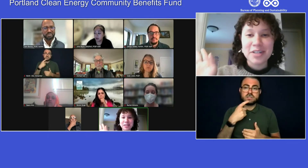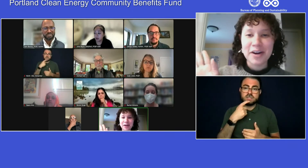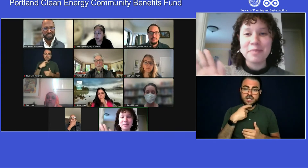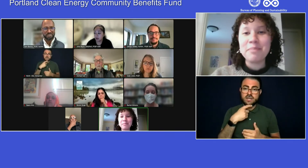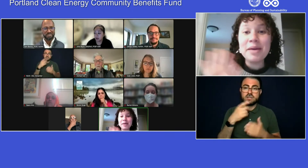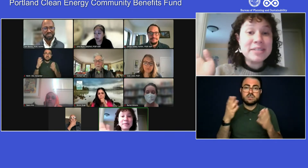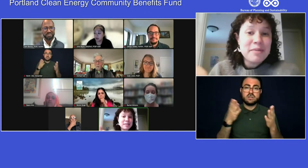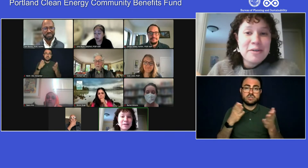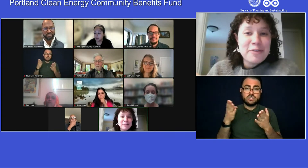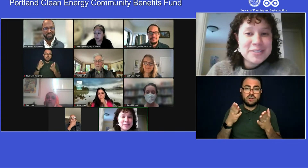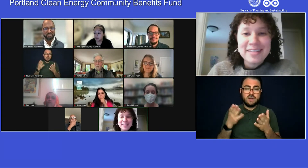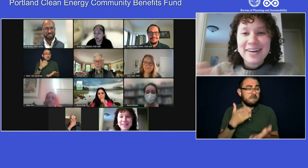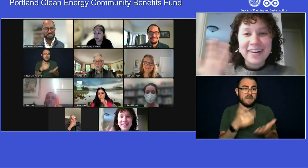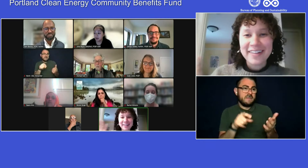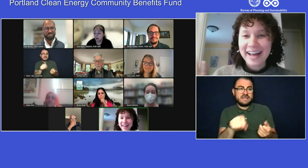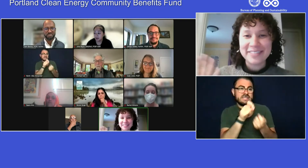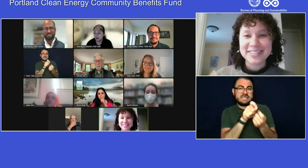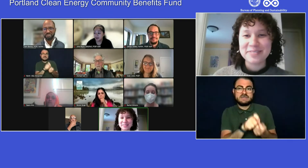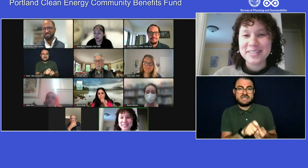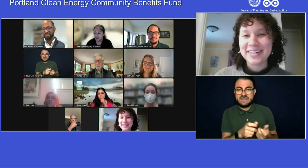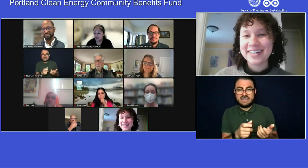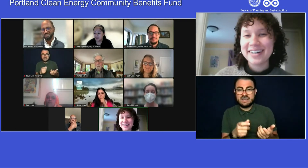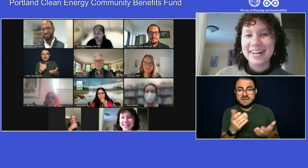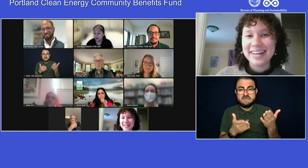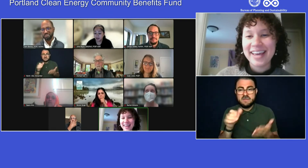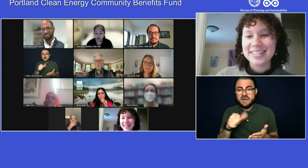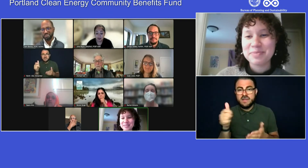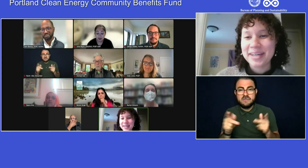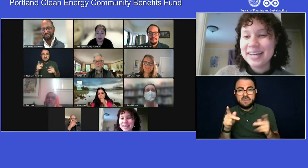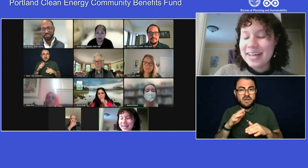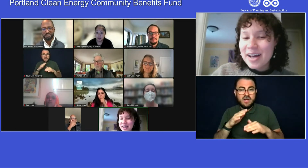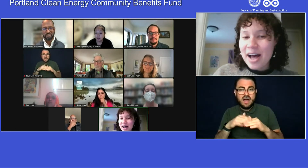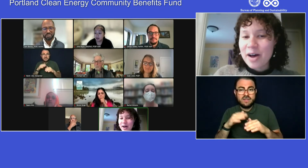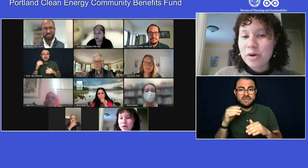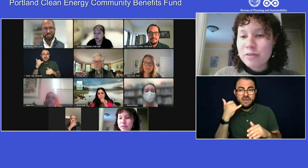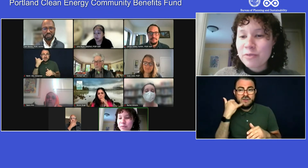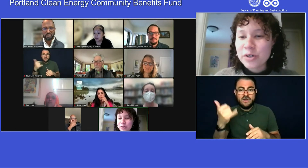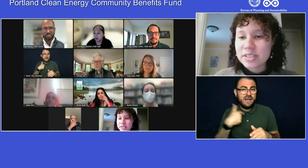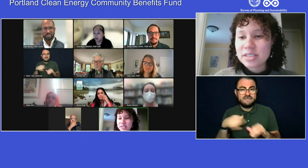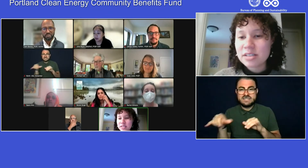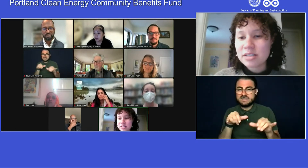so sorry, but maybe some other folks on the call have a similar case. But